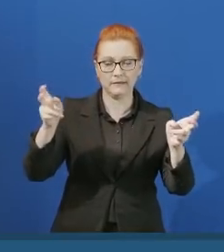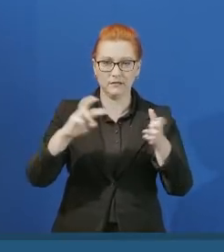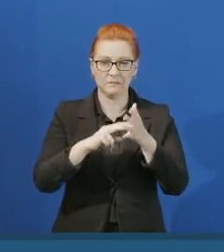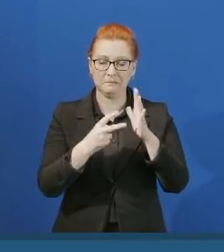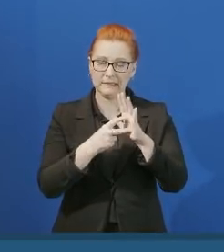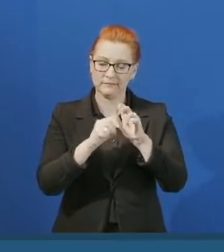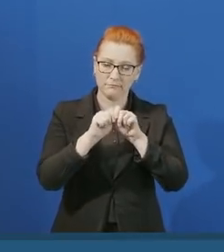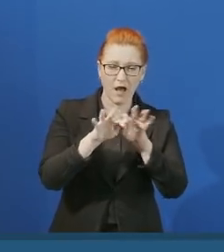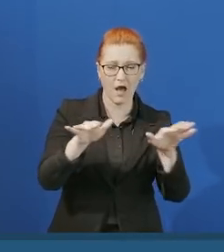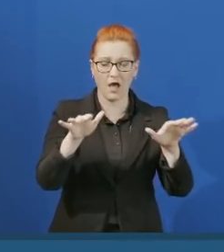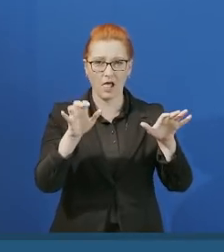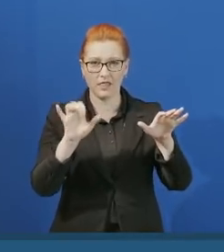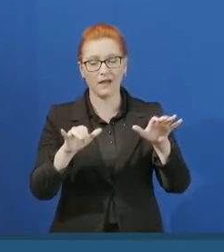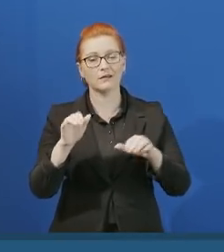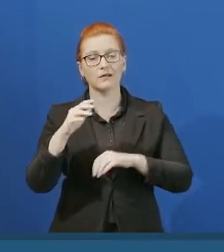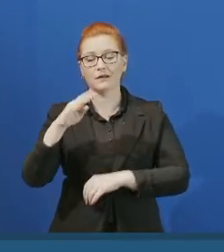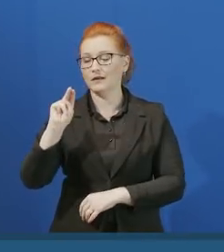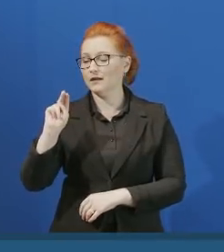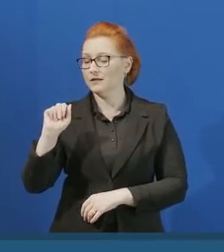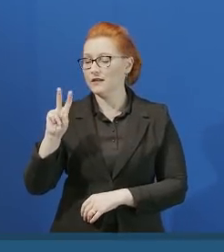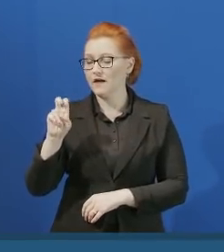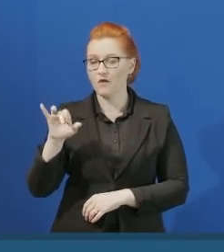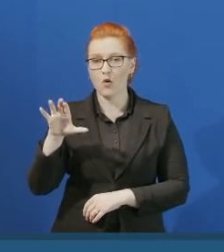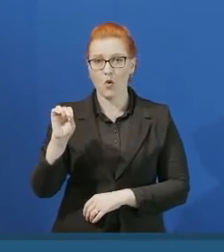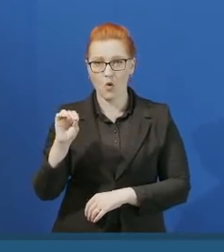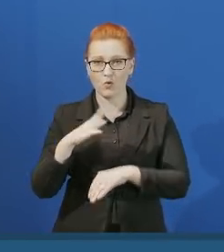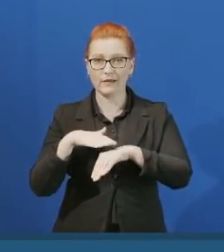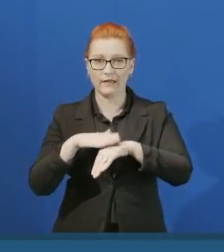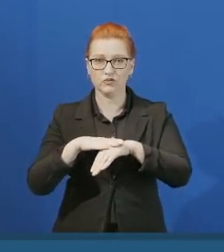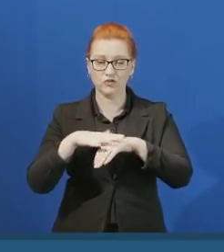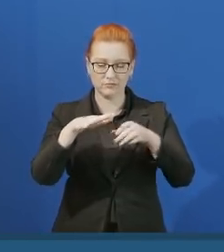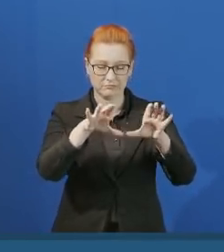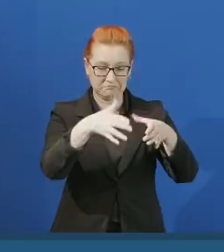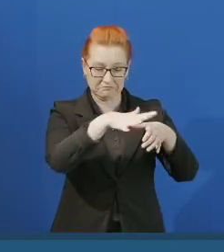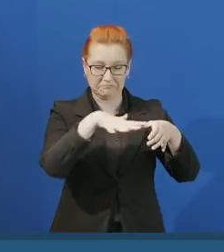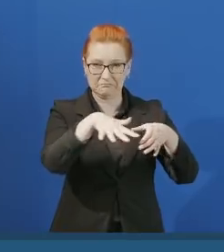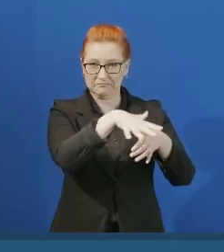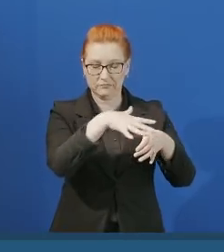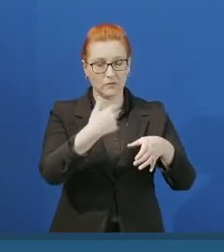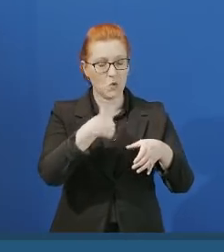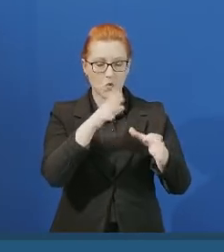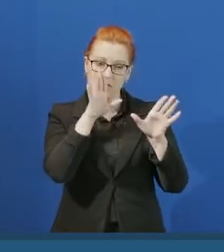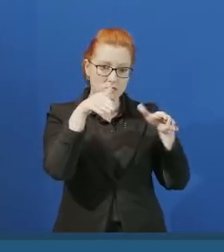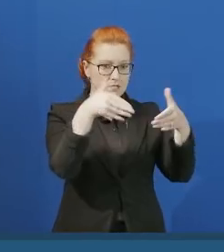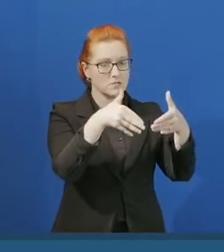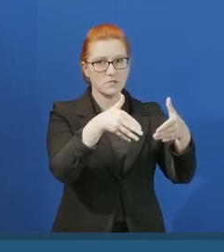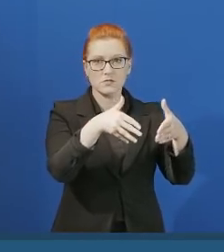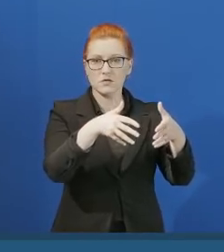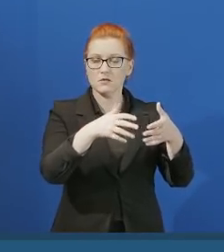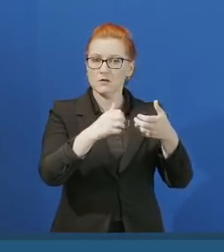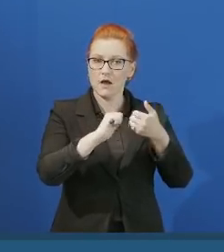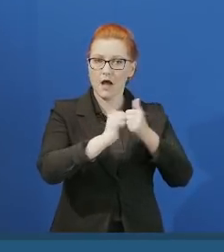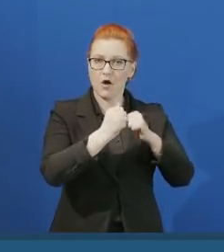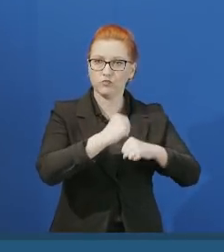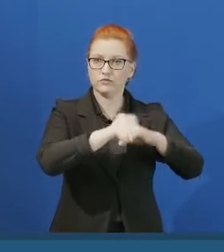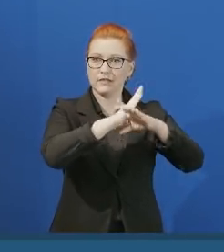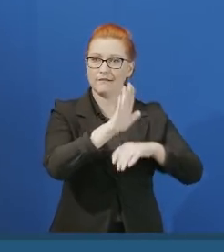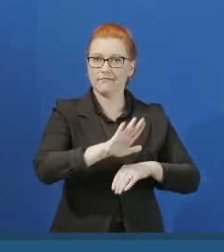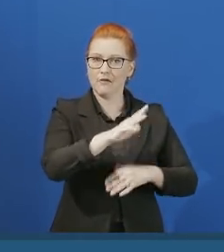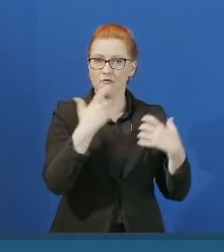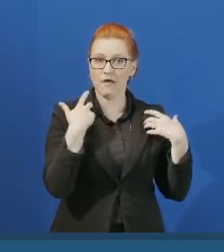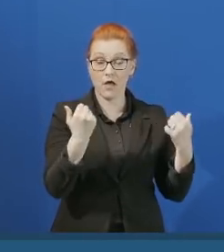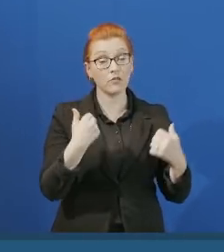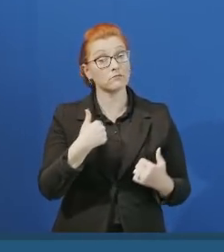we've had a laser focus on protecting public health. I was able to address the